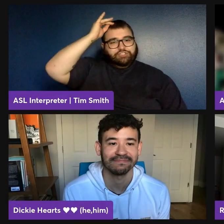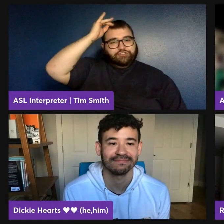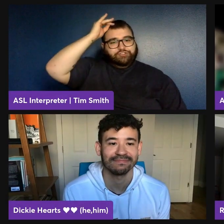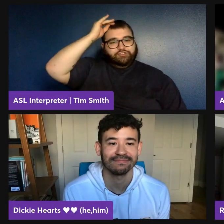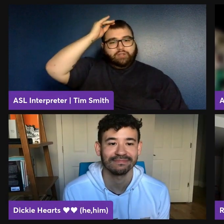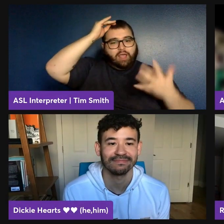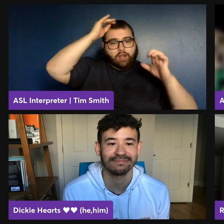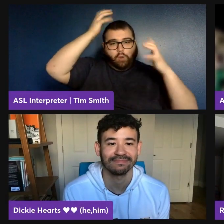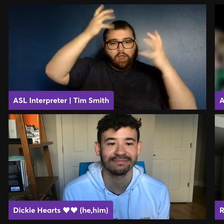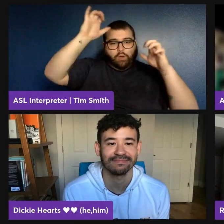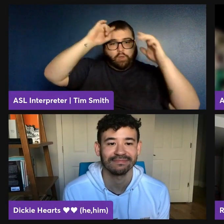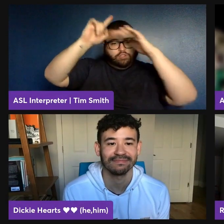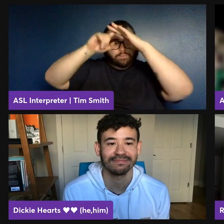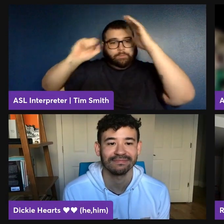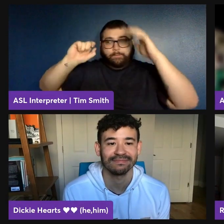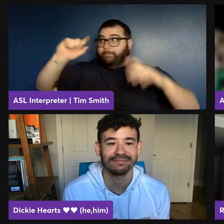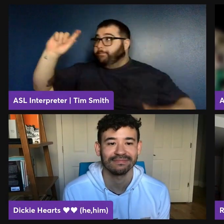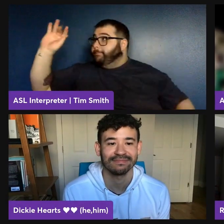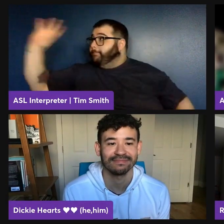it to run away.